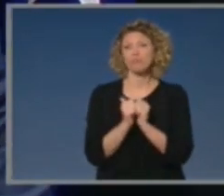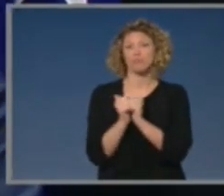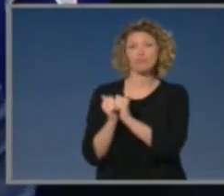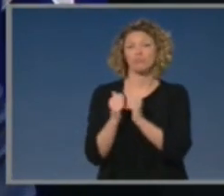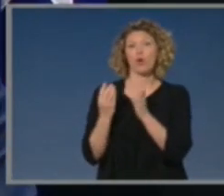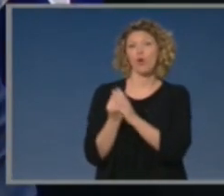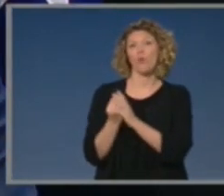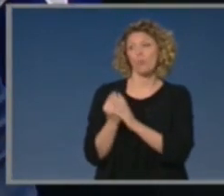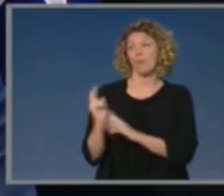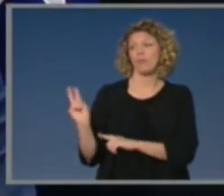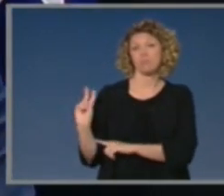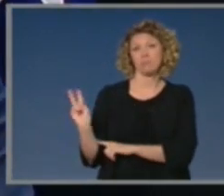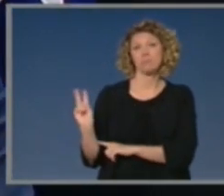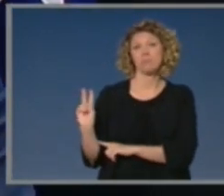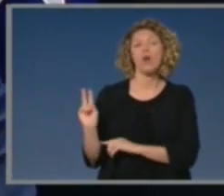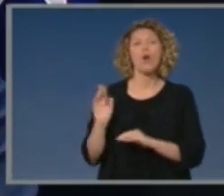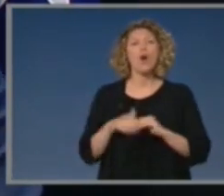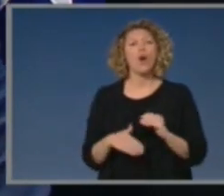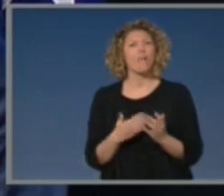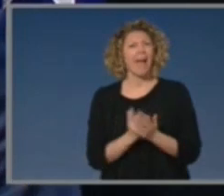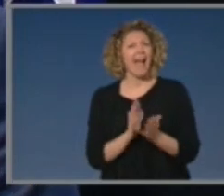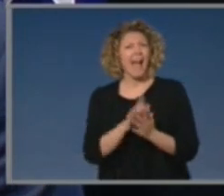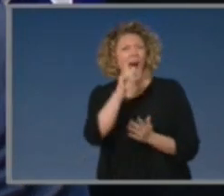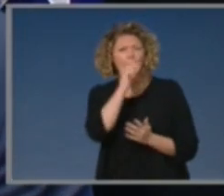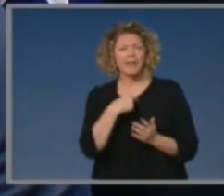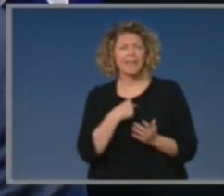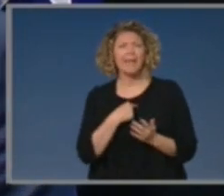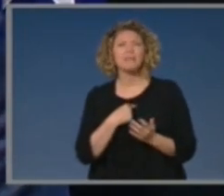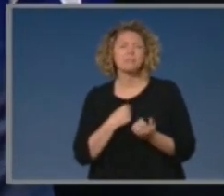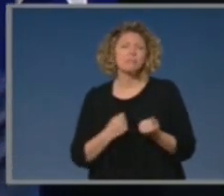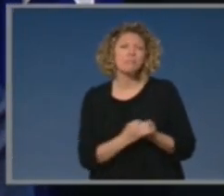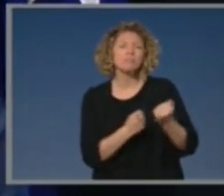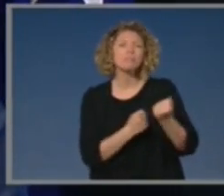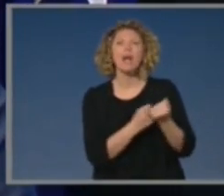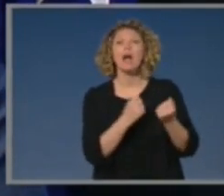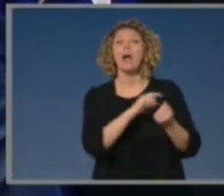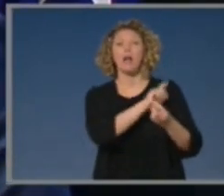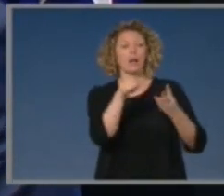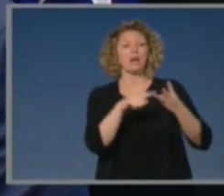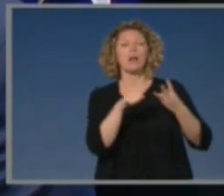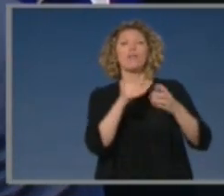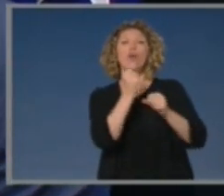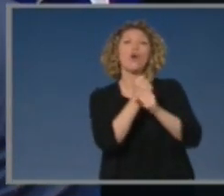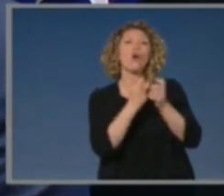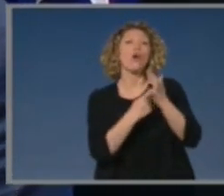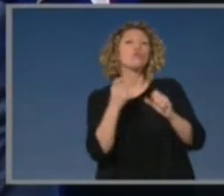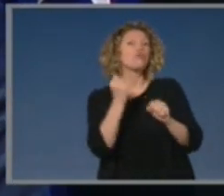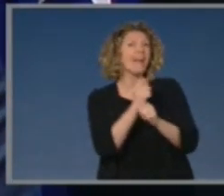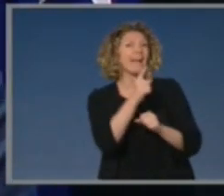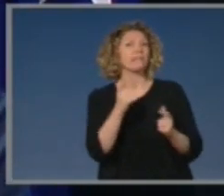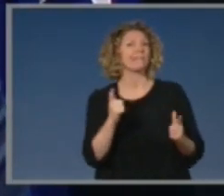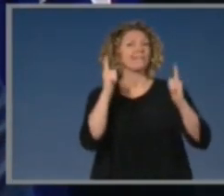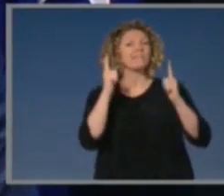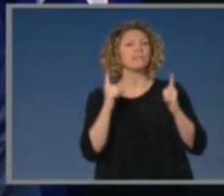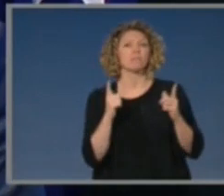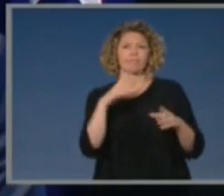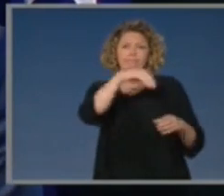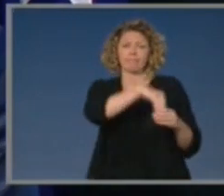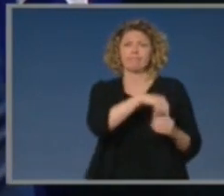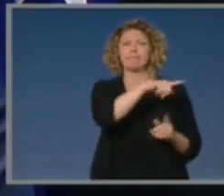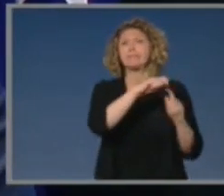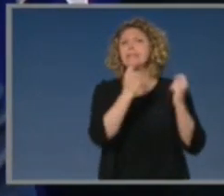done. Ably supported, of course, by Greg Combay, who is the Commissioner who works as part of Nev's team, who's been very involved in this. So I want to